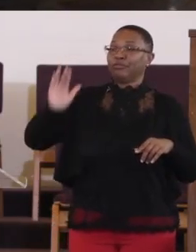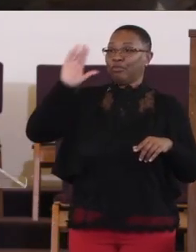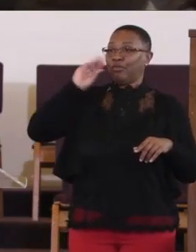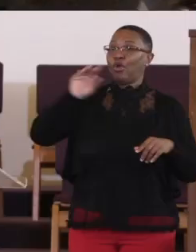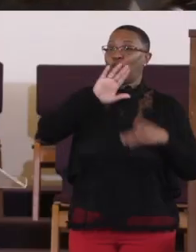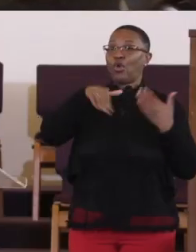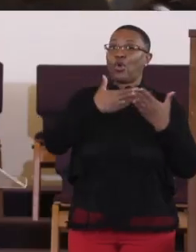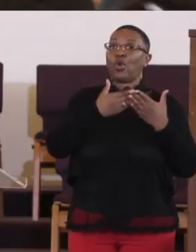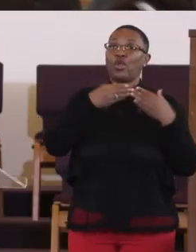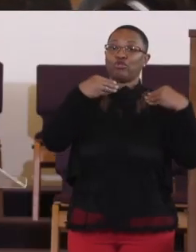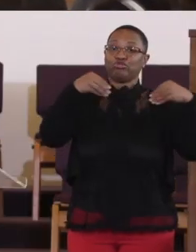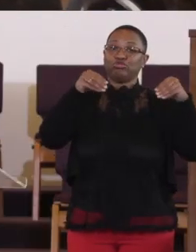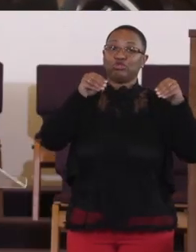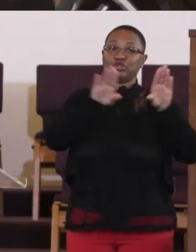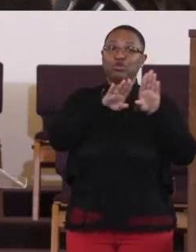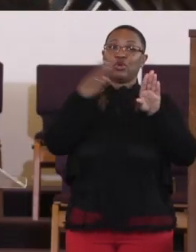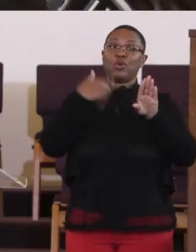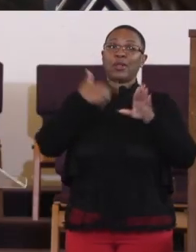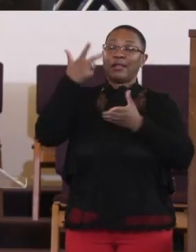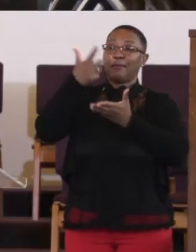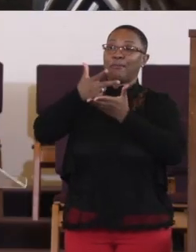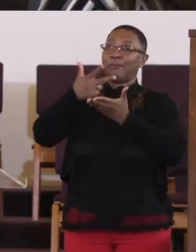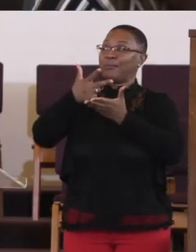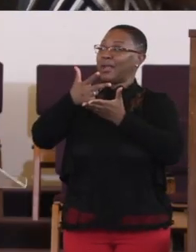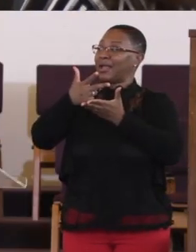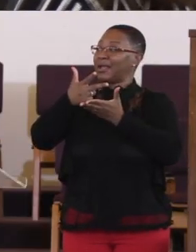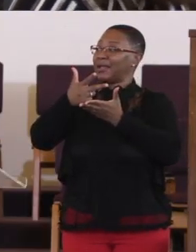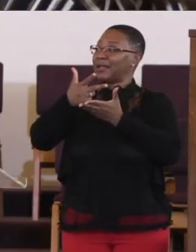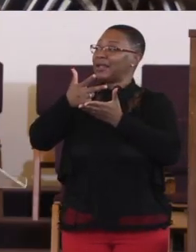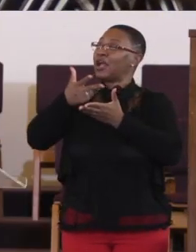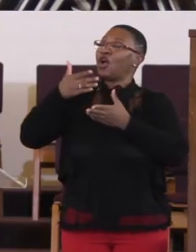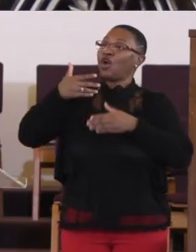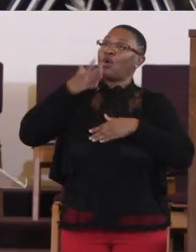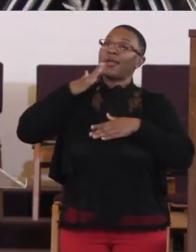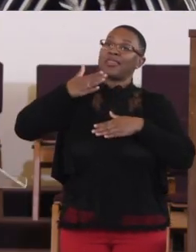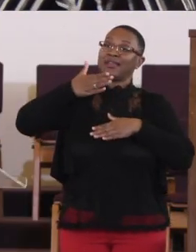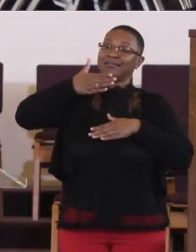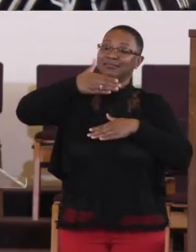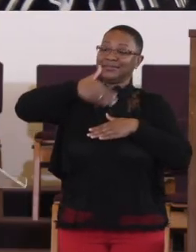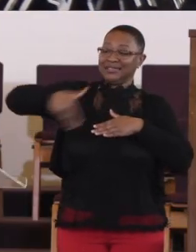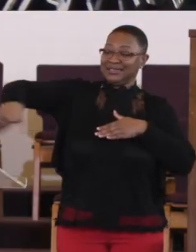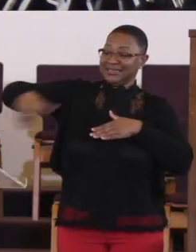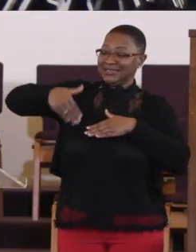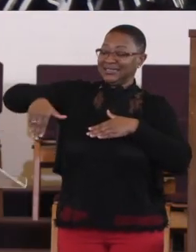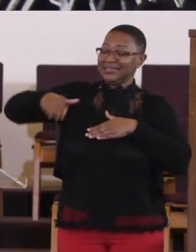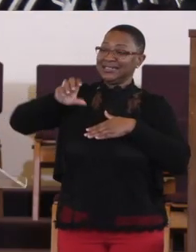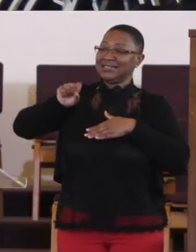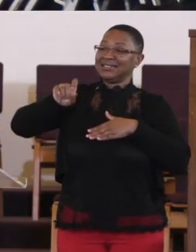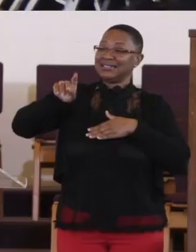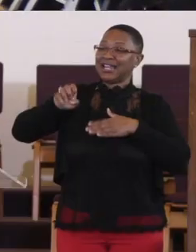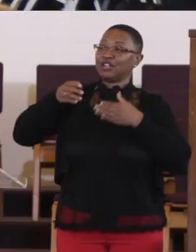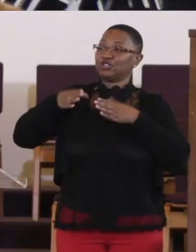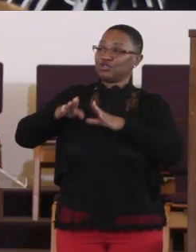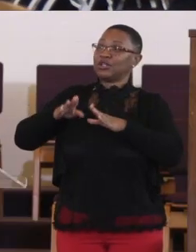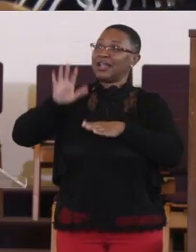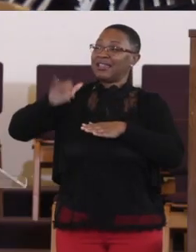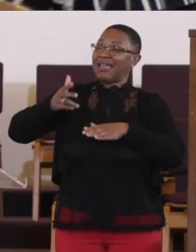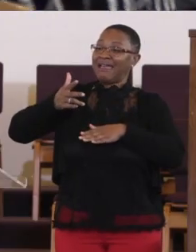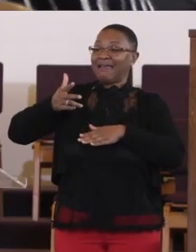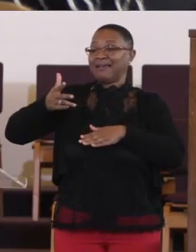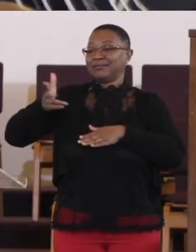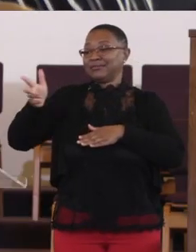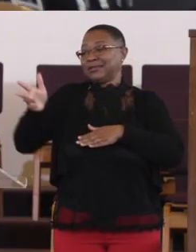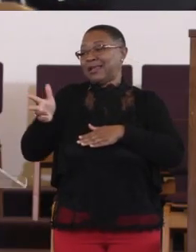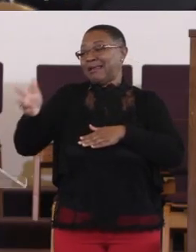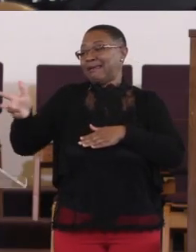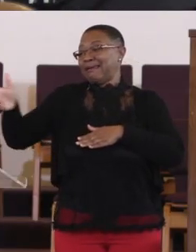storefronts were open. We used to park on an angle down the side streets near the edge. Is that angle parking still there on those